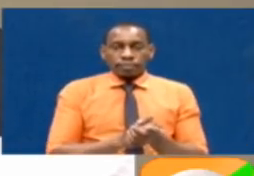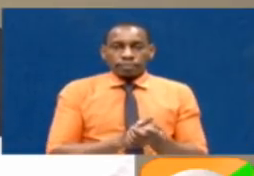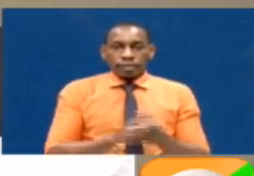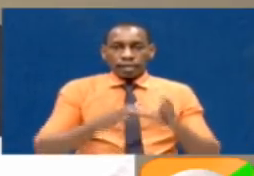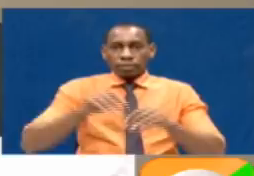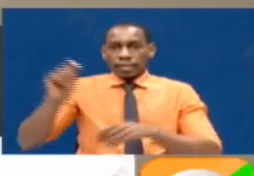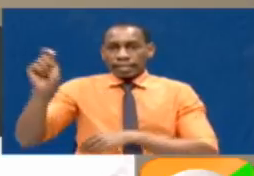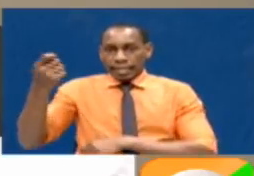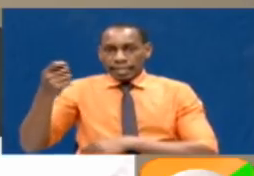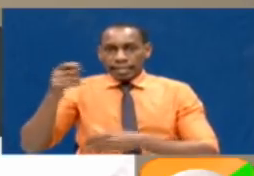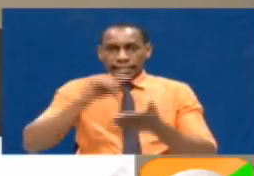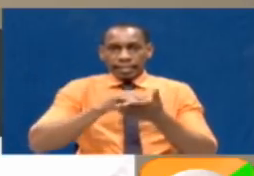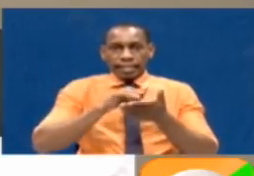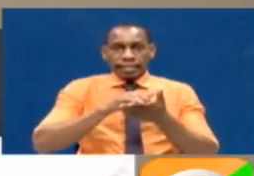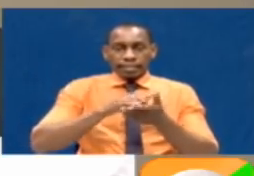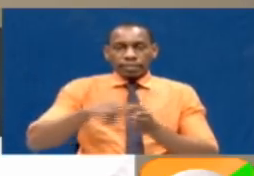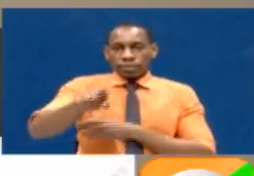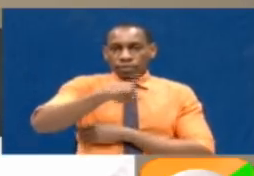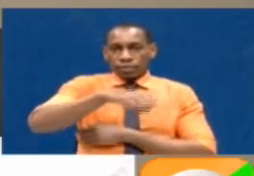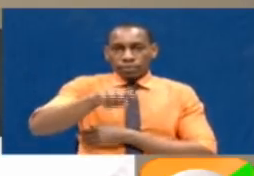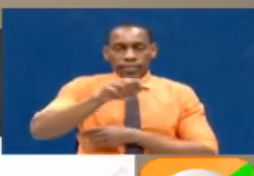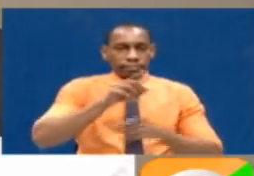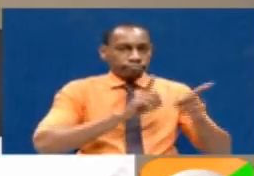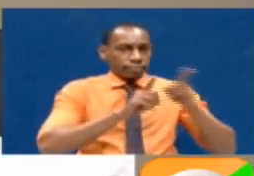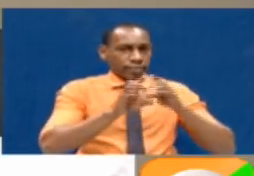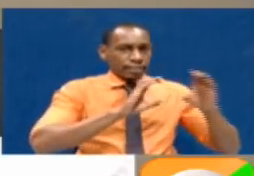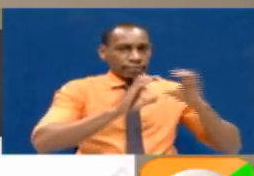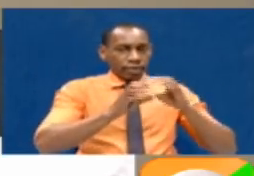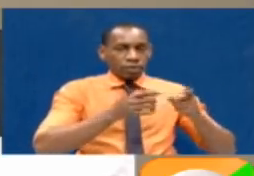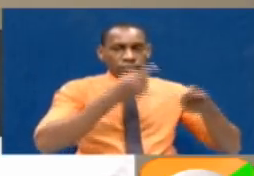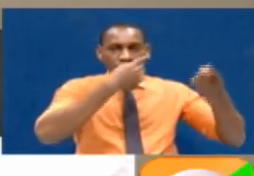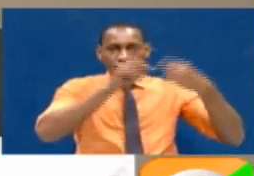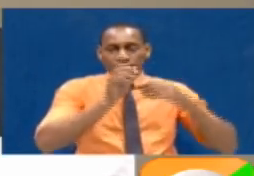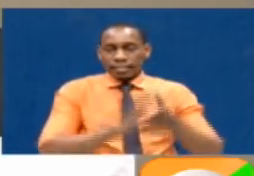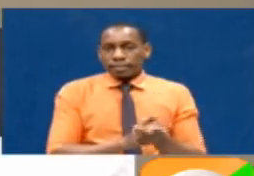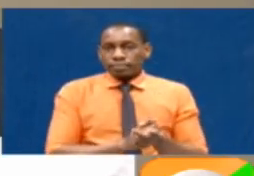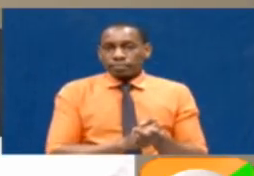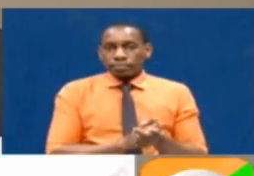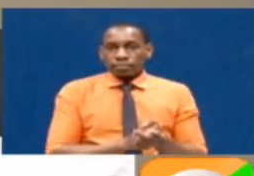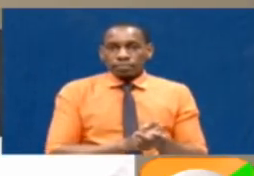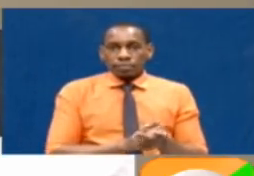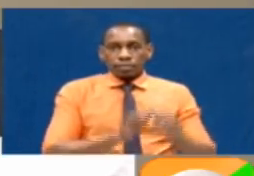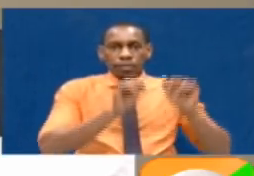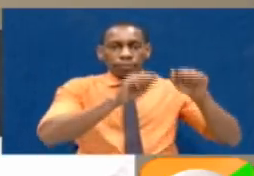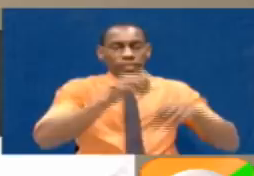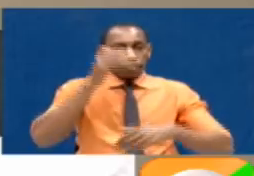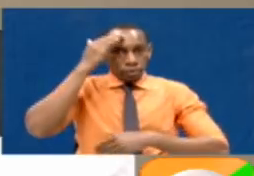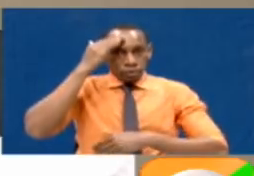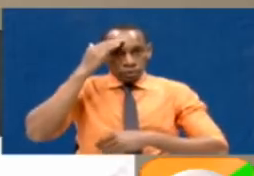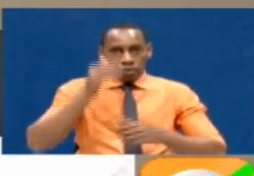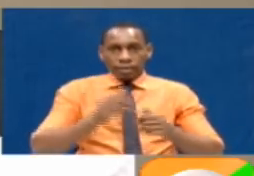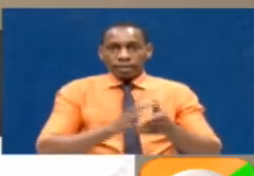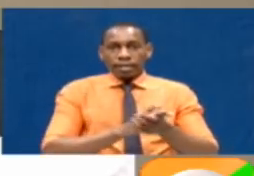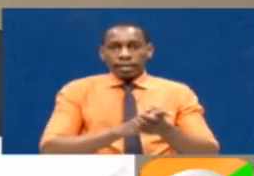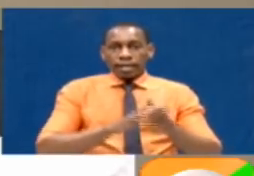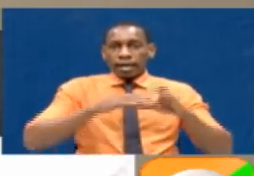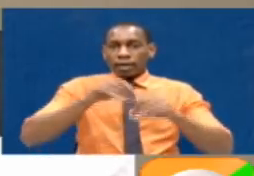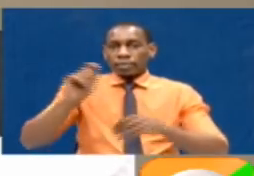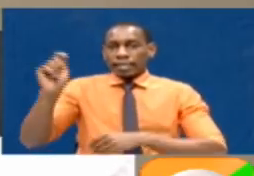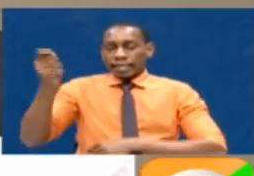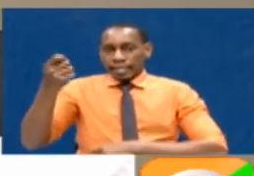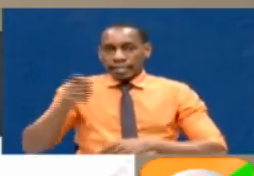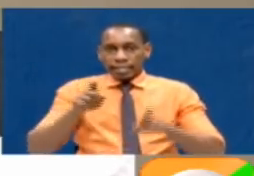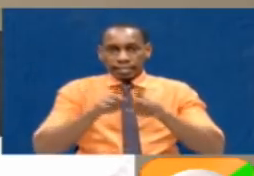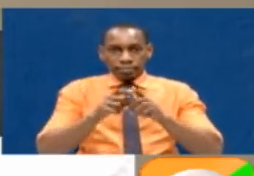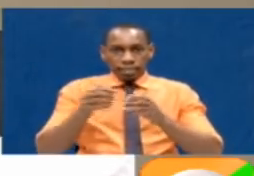Kenya, to ensure that Safaricom's success can be known well beyond this country. It